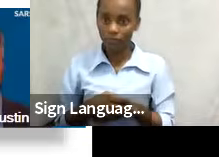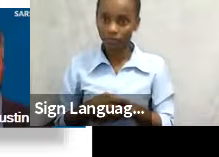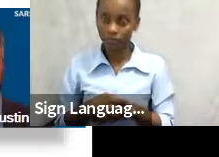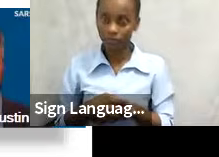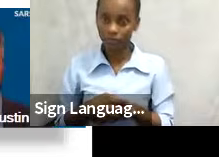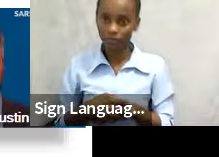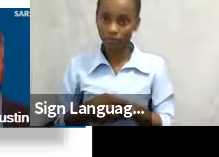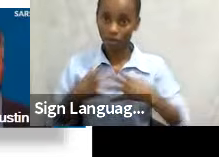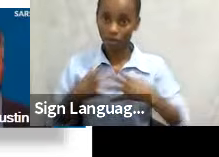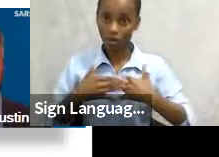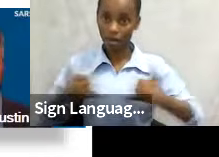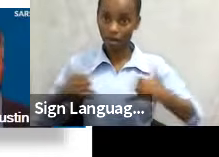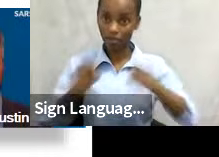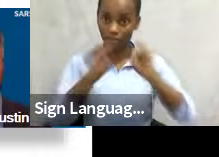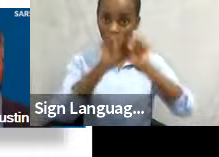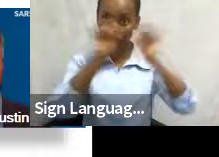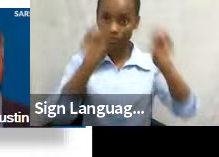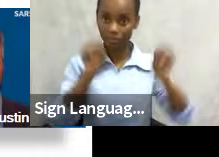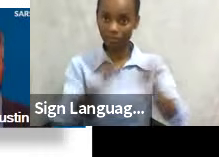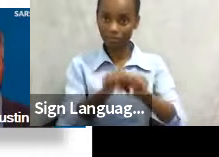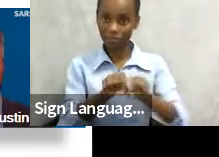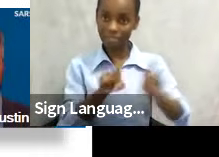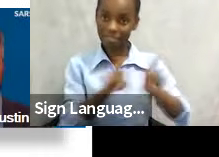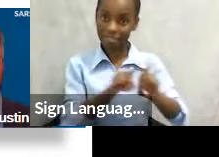Again, if you go to our website,